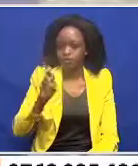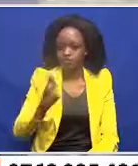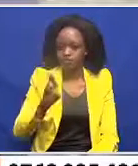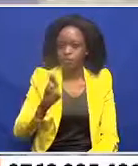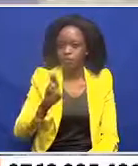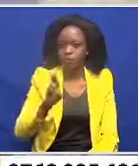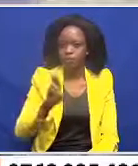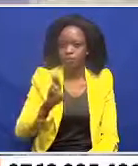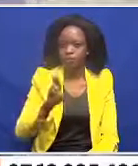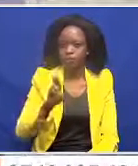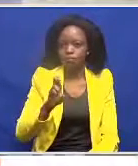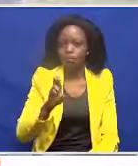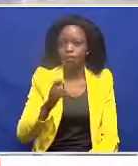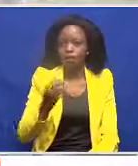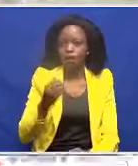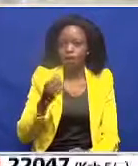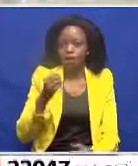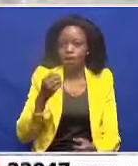A mature animal